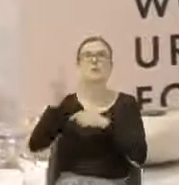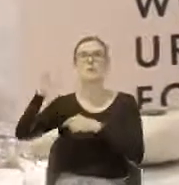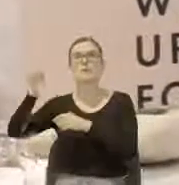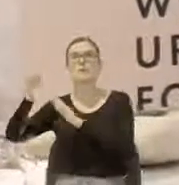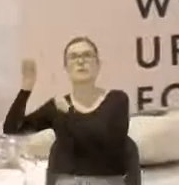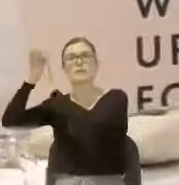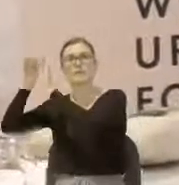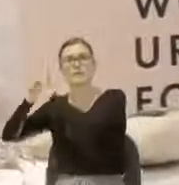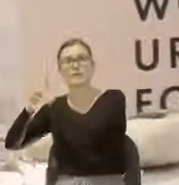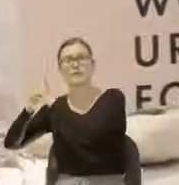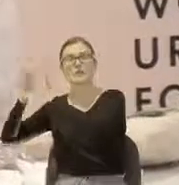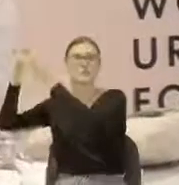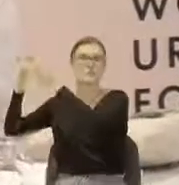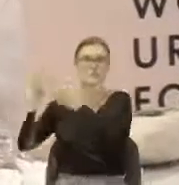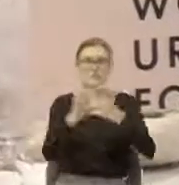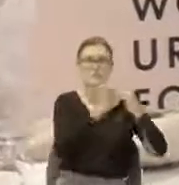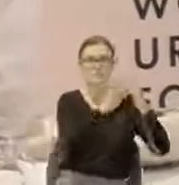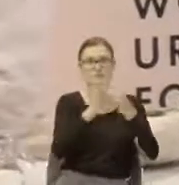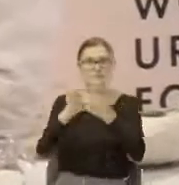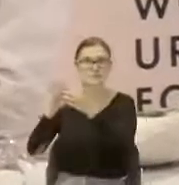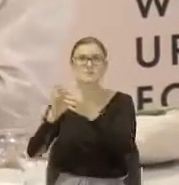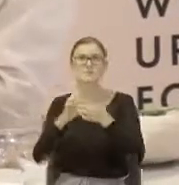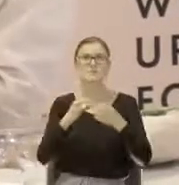this space. Thank you.